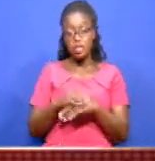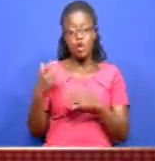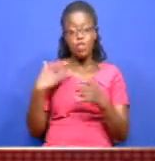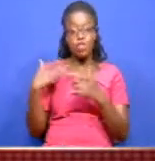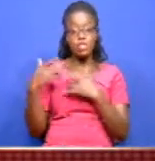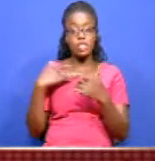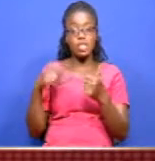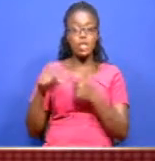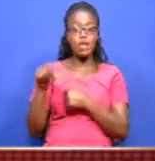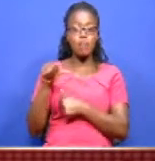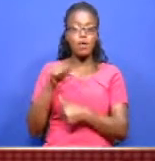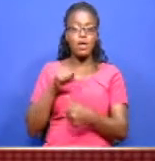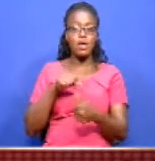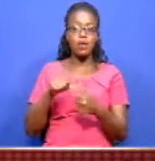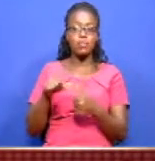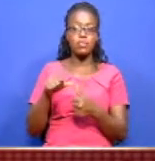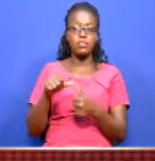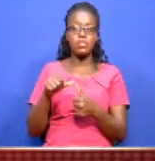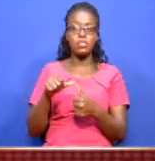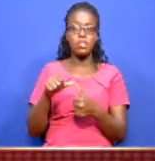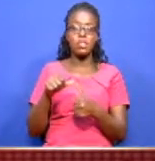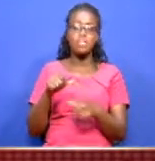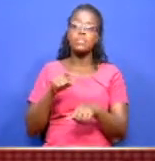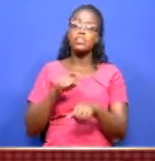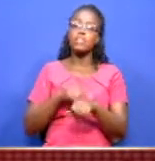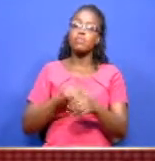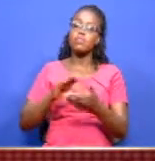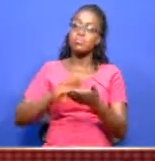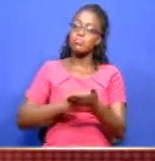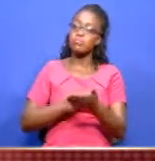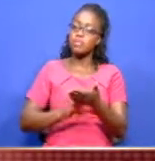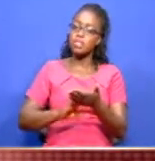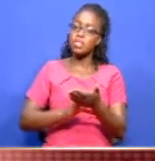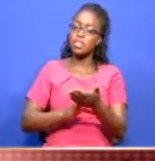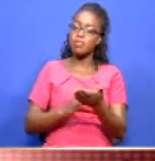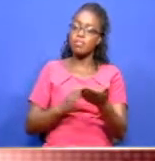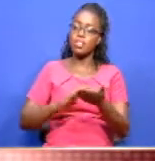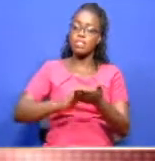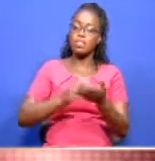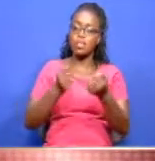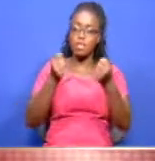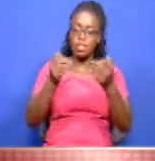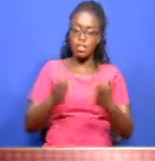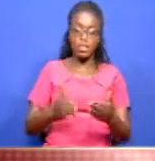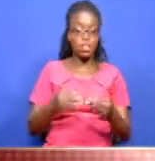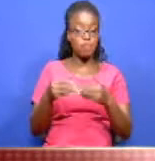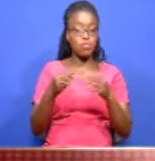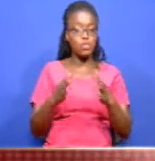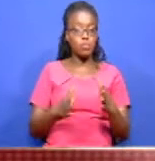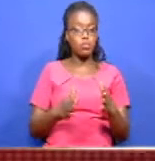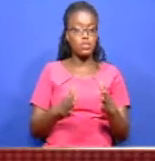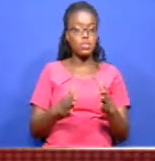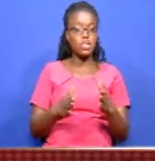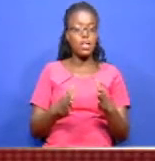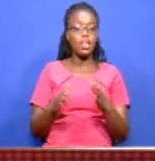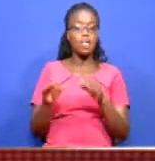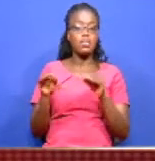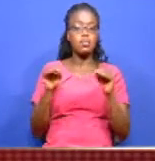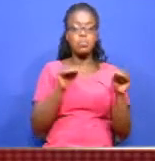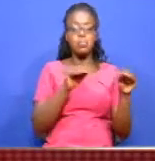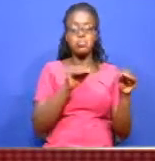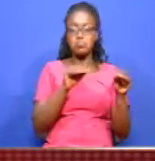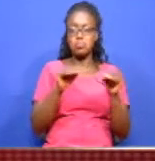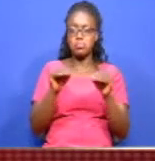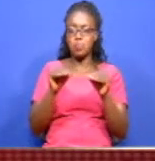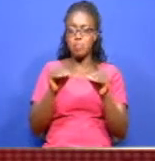about the turnaround time of testing for truckers at the border points, and you wanted to know about the mobile lab that was launched the other